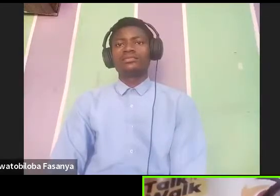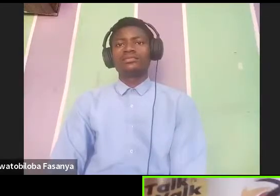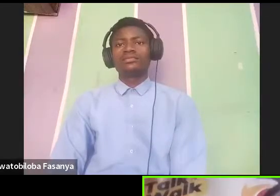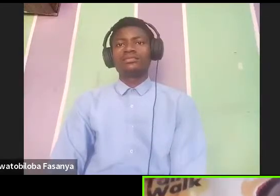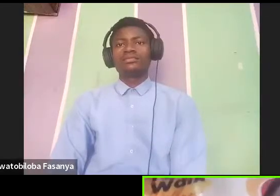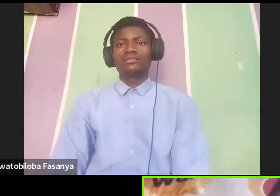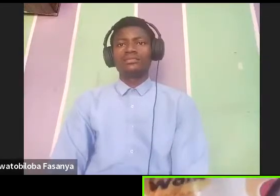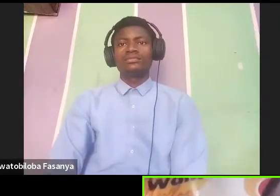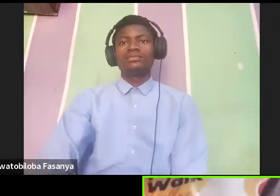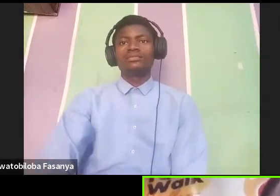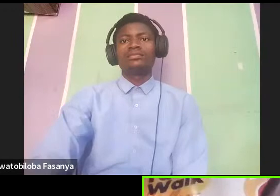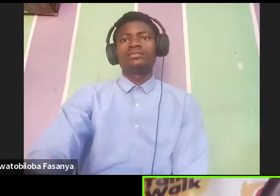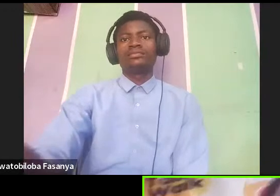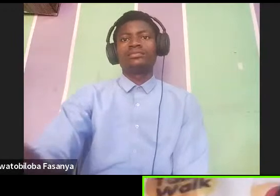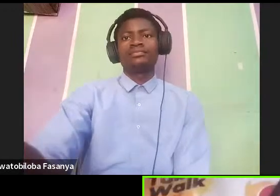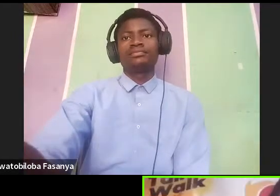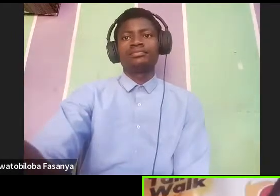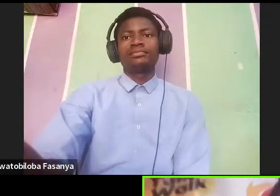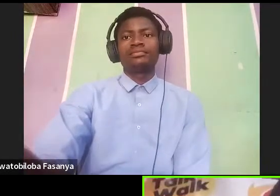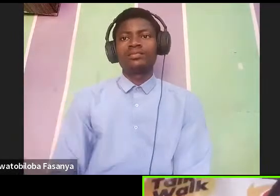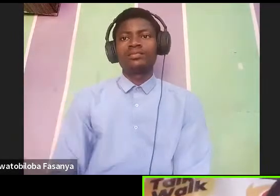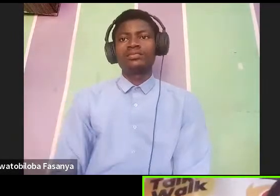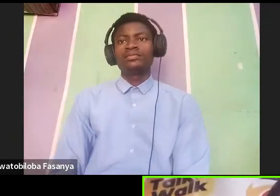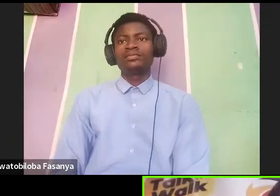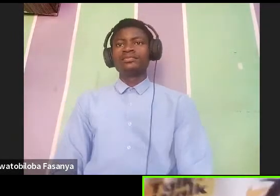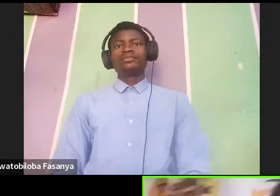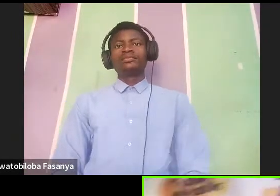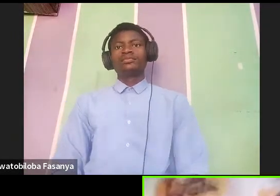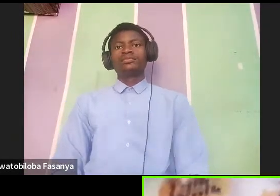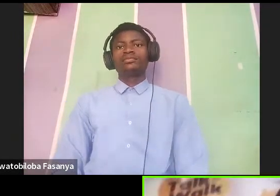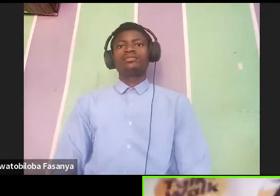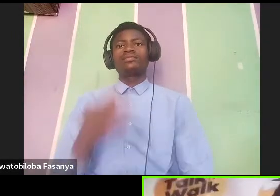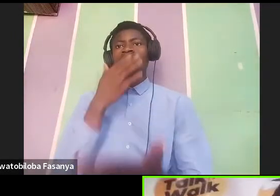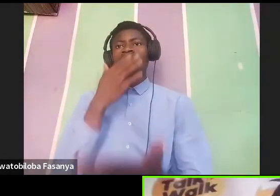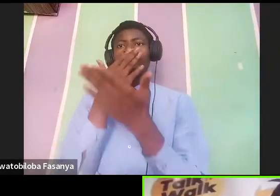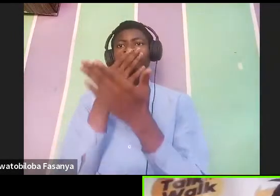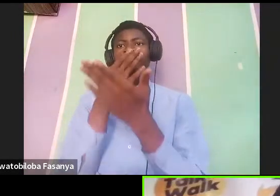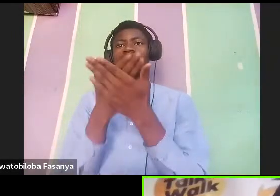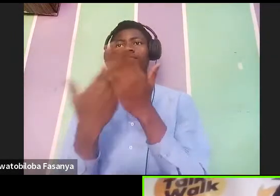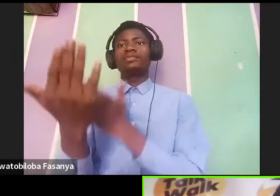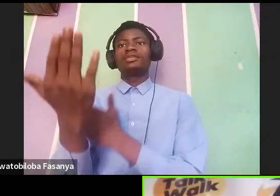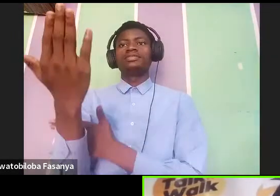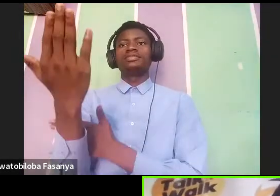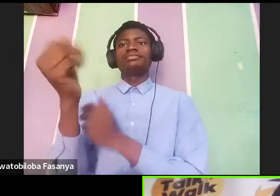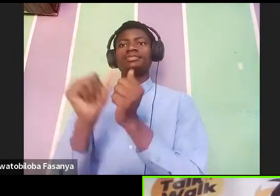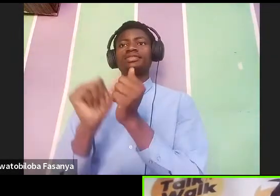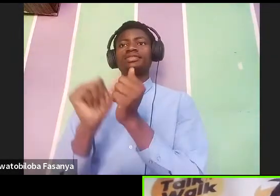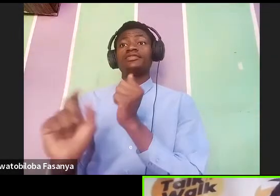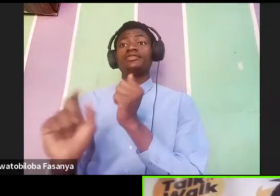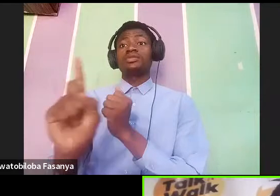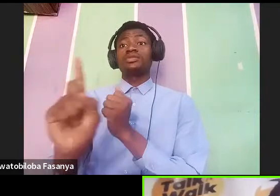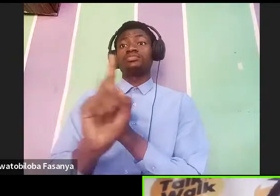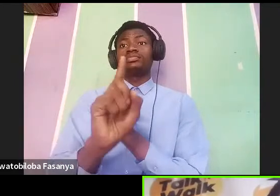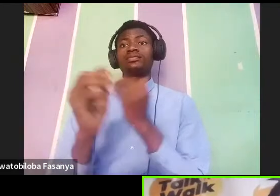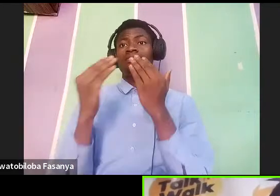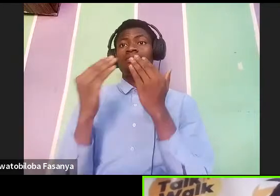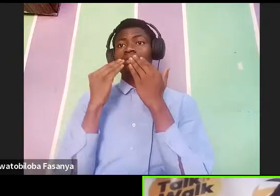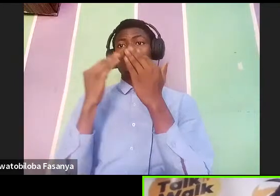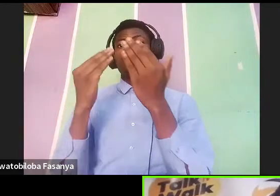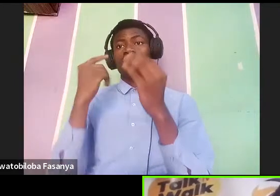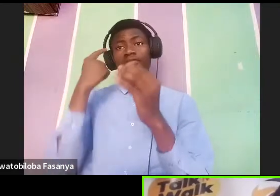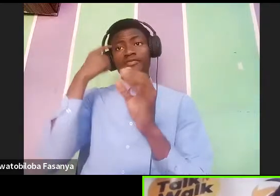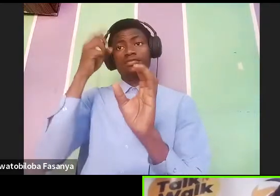Good morning, everyone. Thank you for logging on to our website, to our webinar again today. We appreciate you.